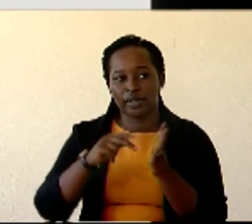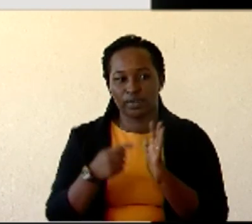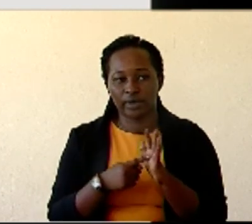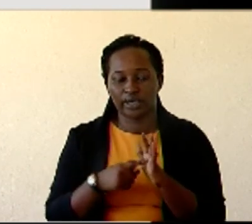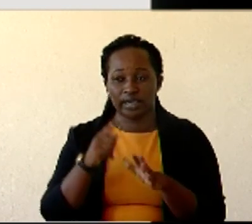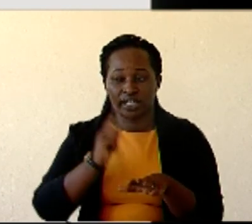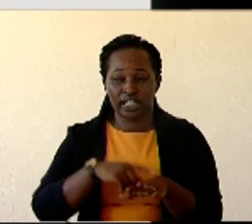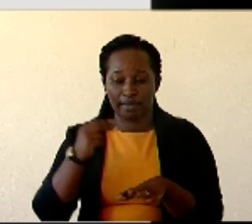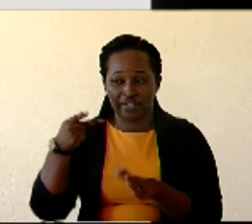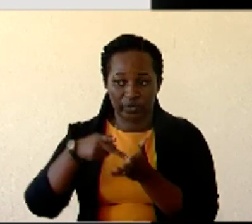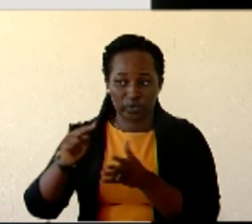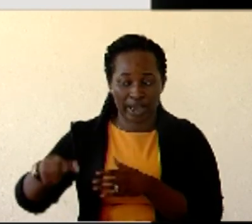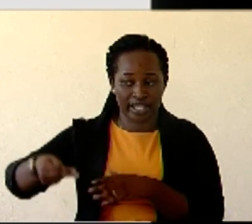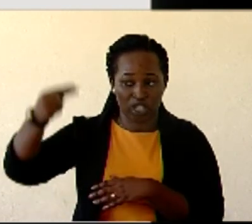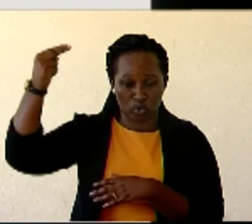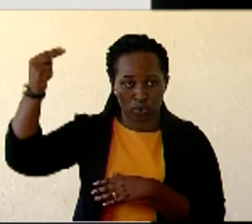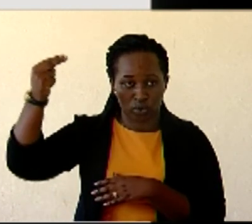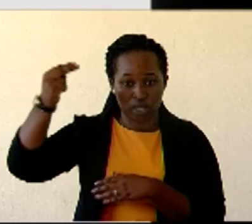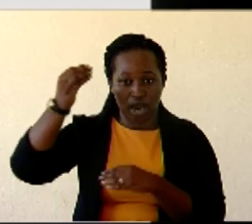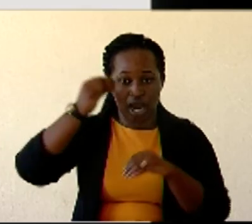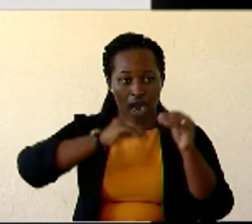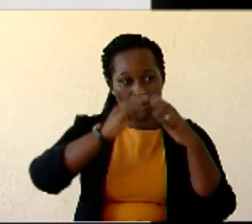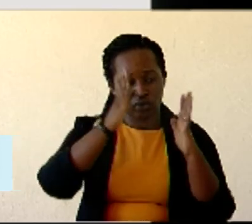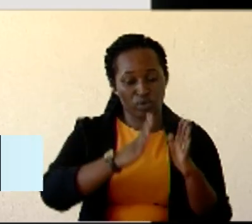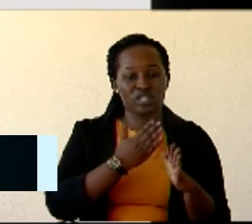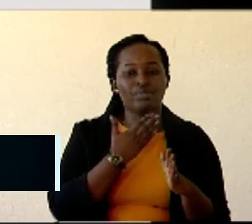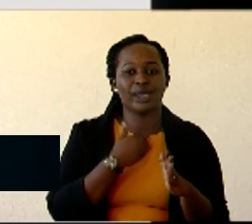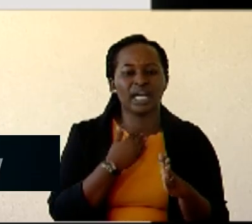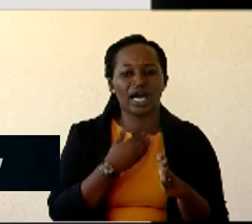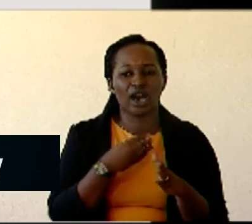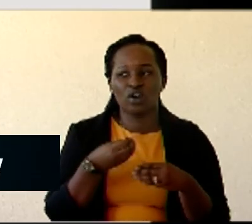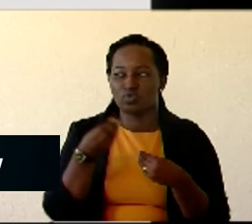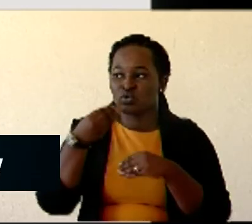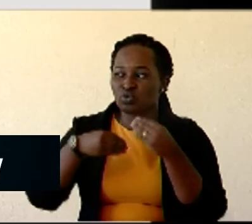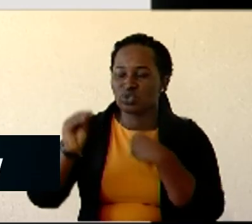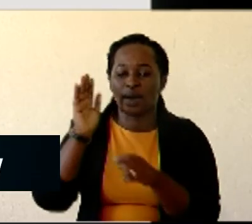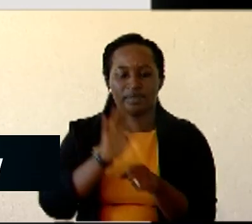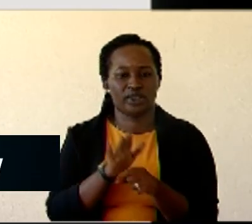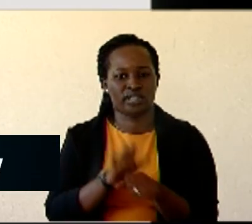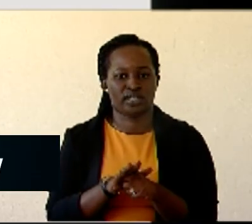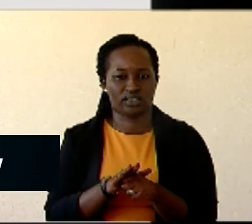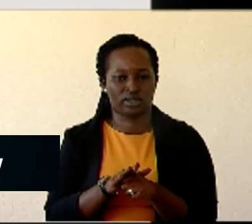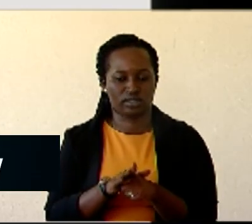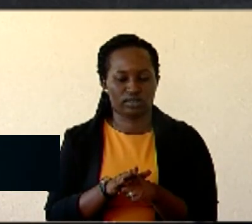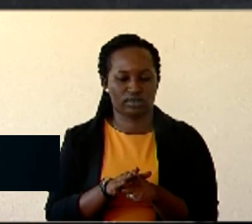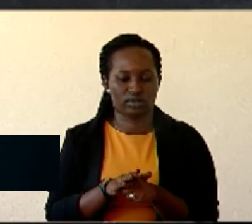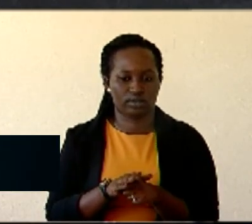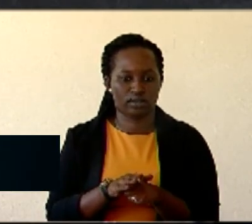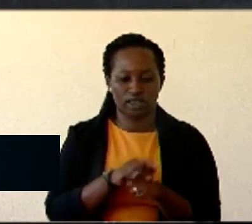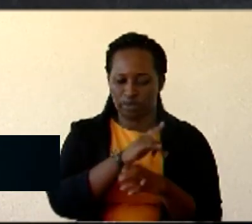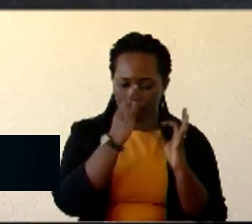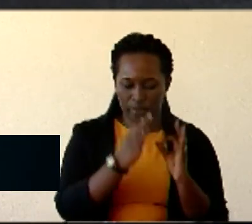a higher price, producers or sellers are willing to offer or to take or to supply more of the